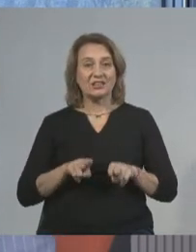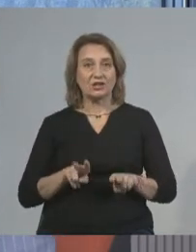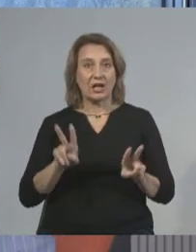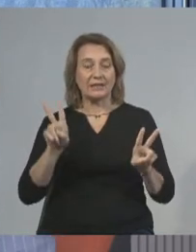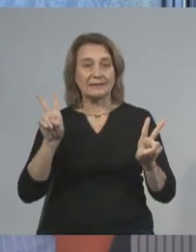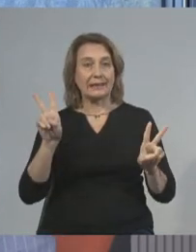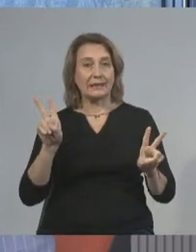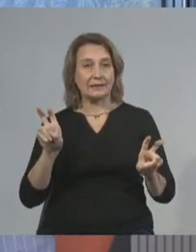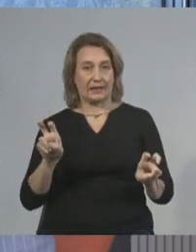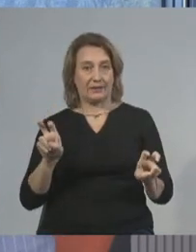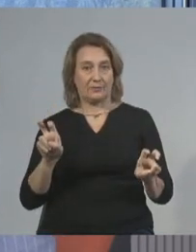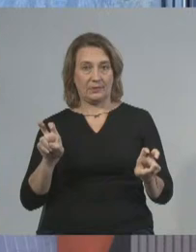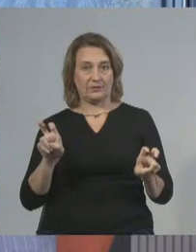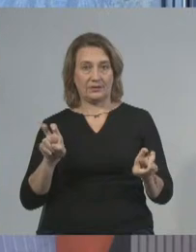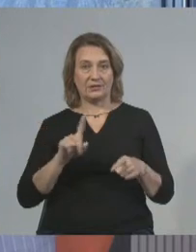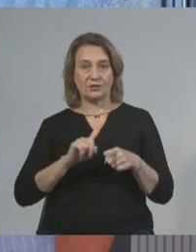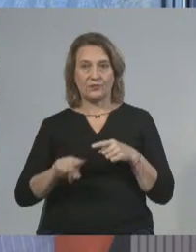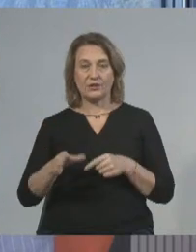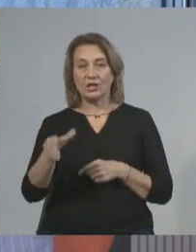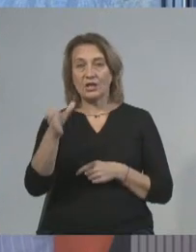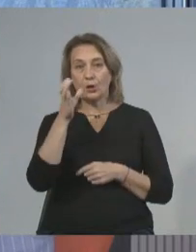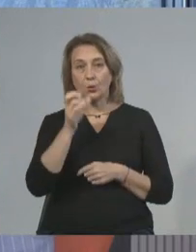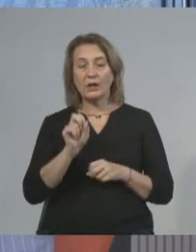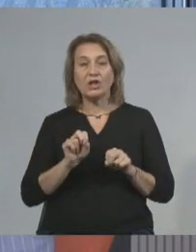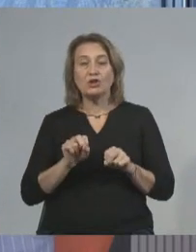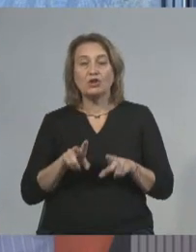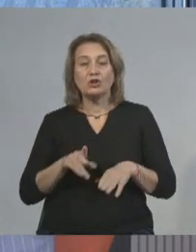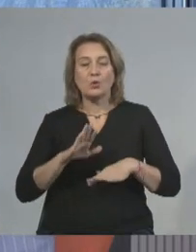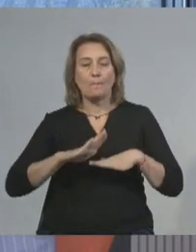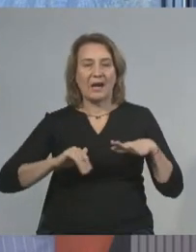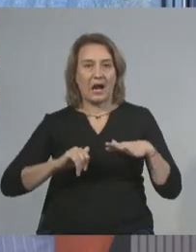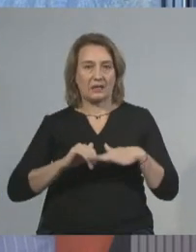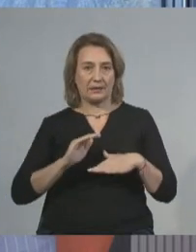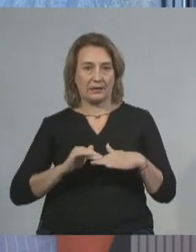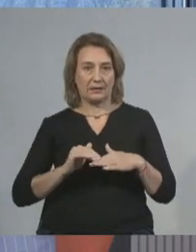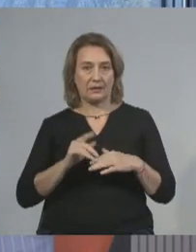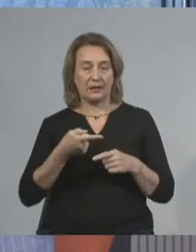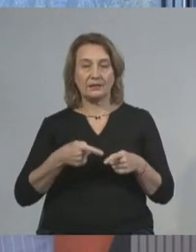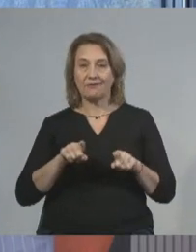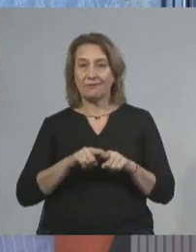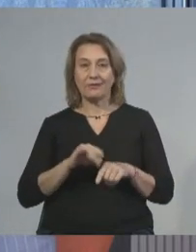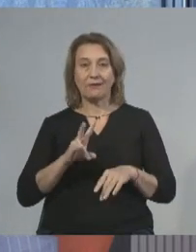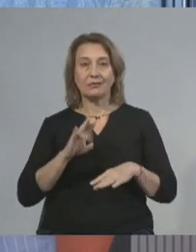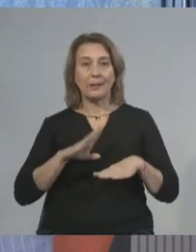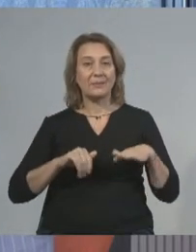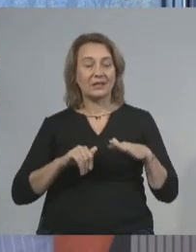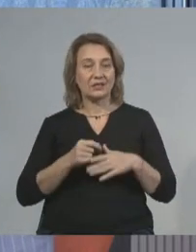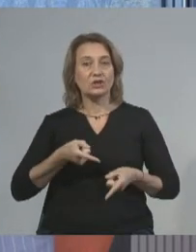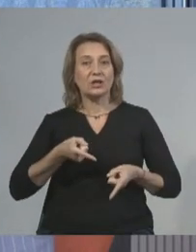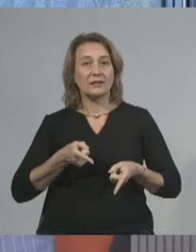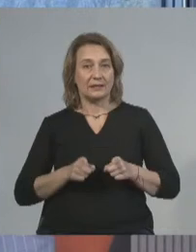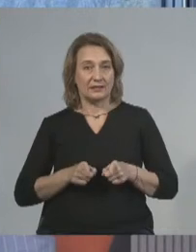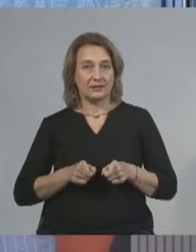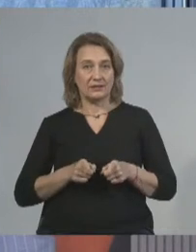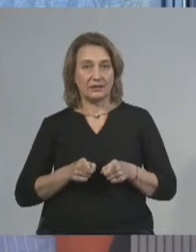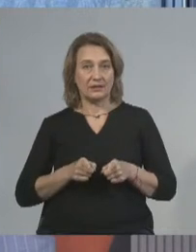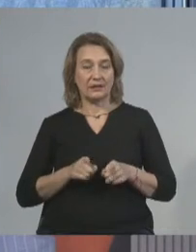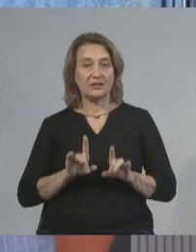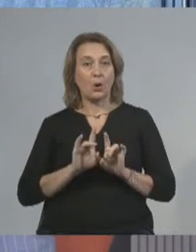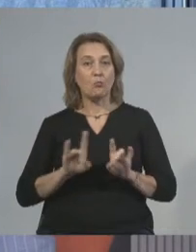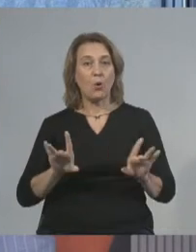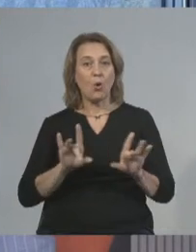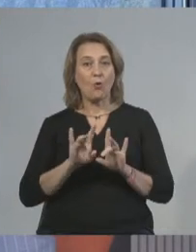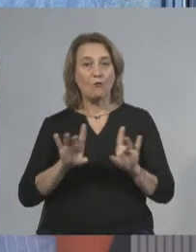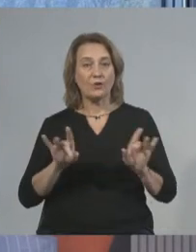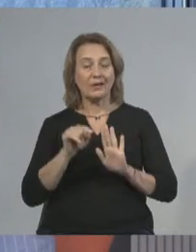people this concept is more scientific than practical well but it's actually a very practical